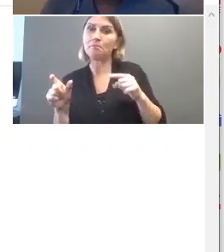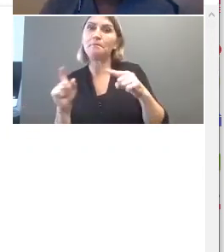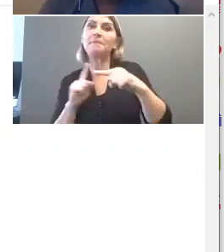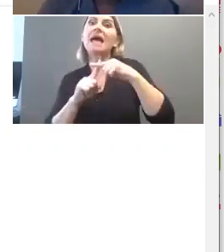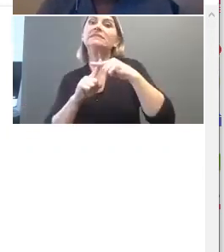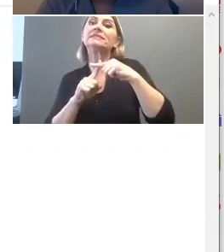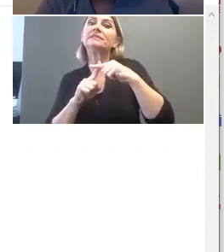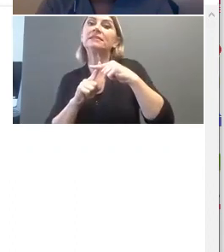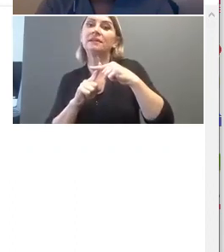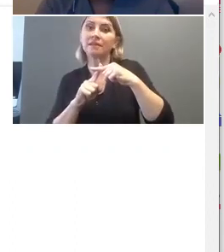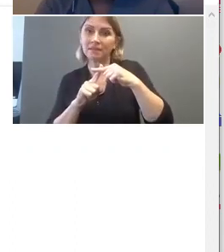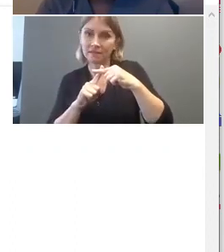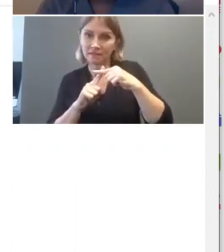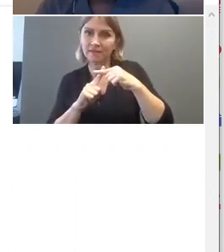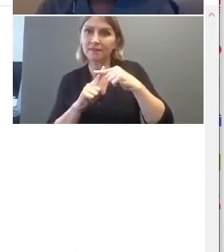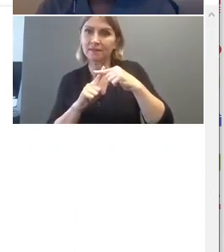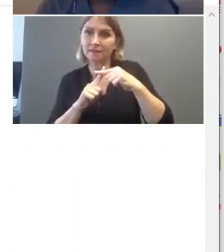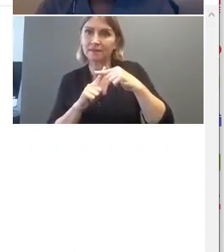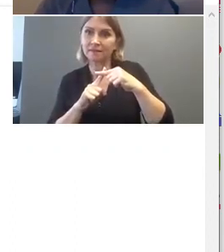plus of this thing, right?